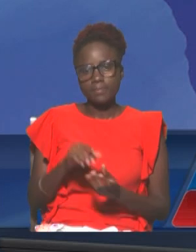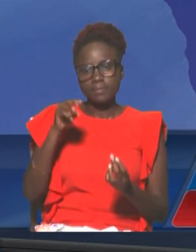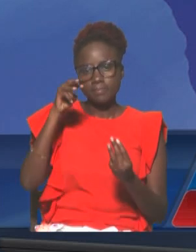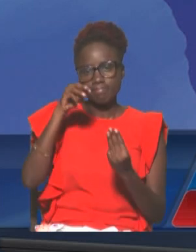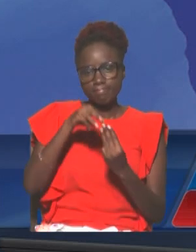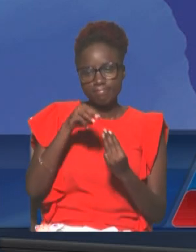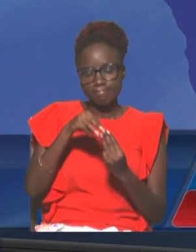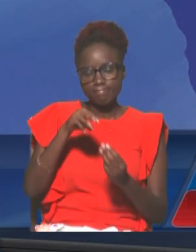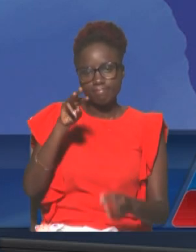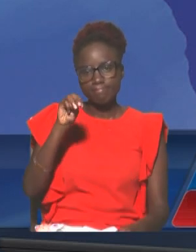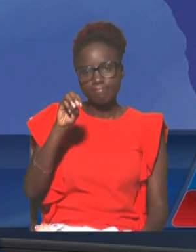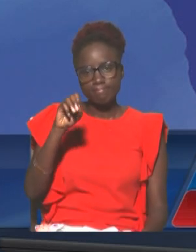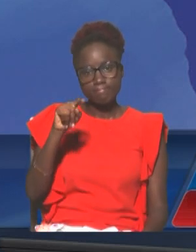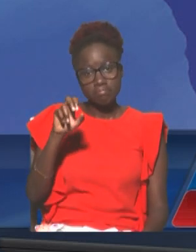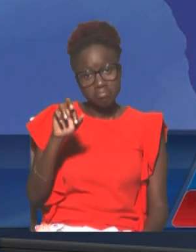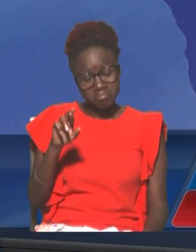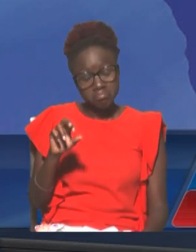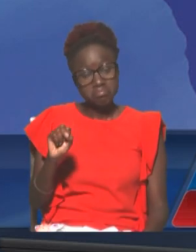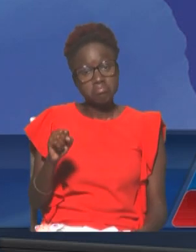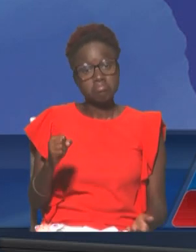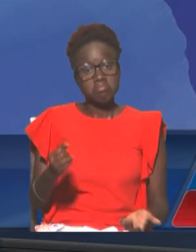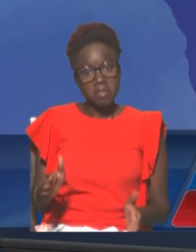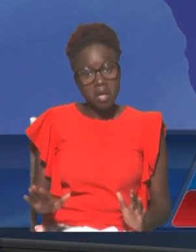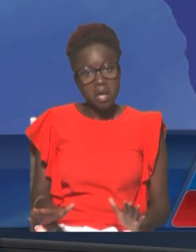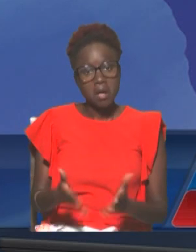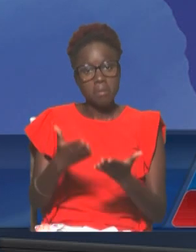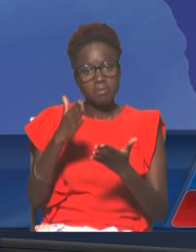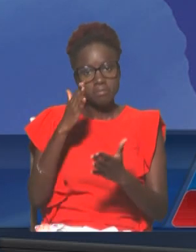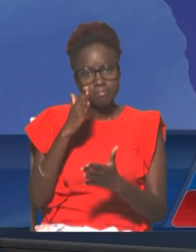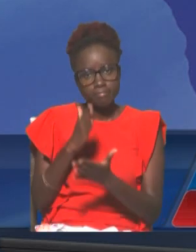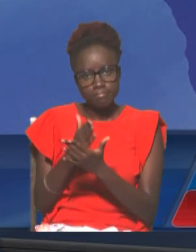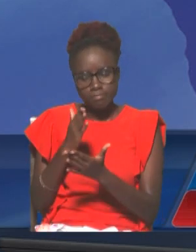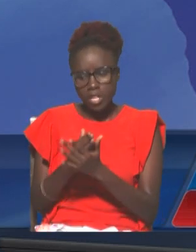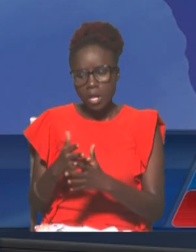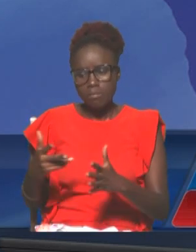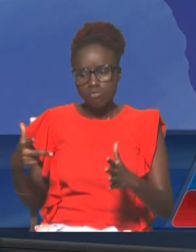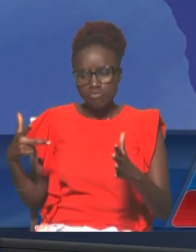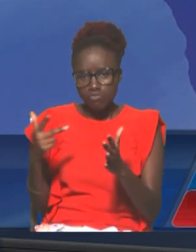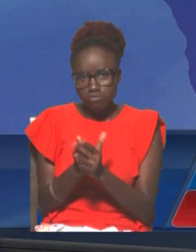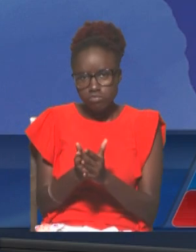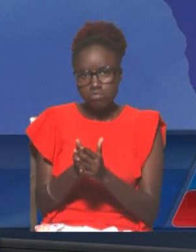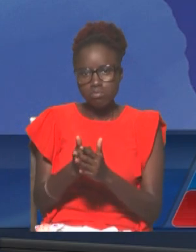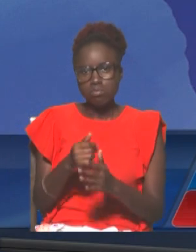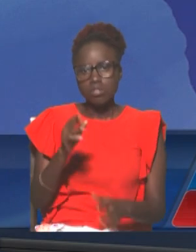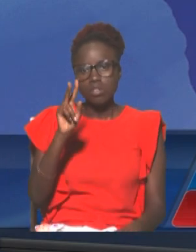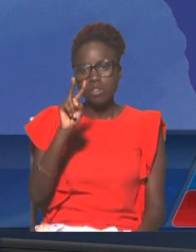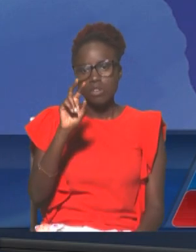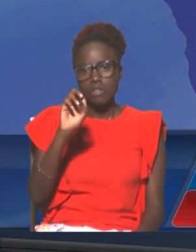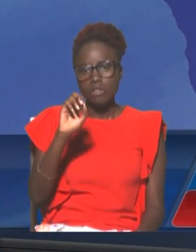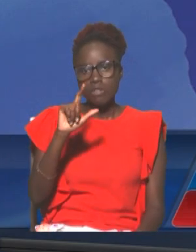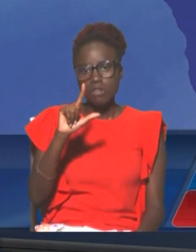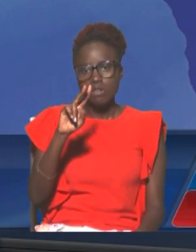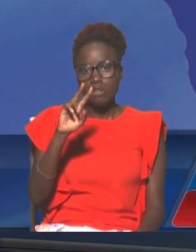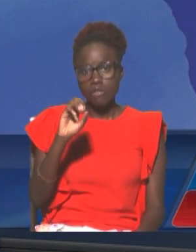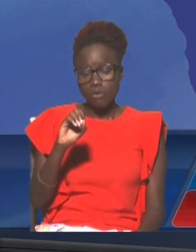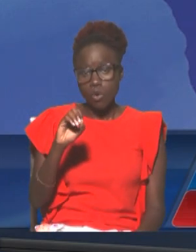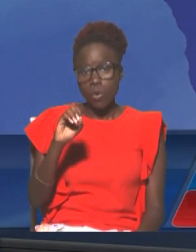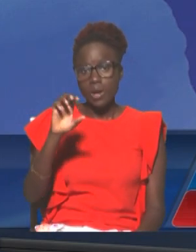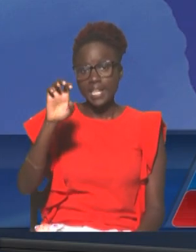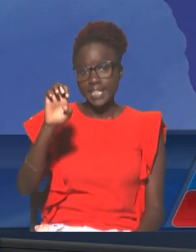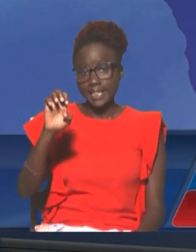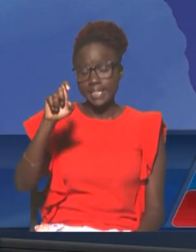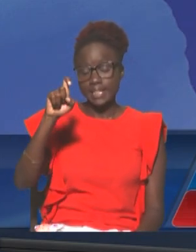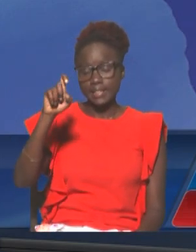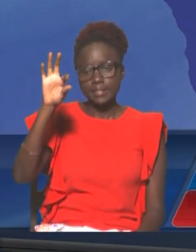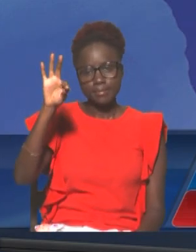Massy Motors is helping to decrease road fatalities with the launch of its Volvo EX90 fully electric vehicle